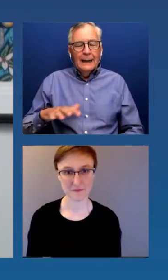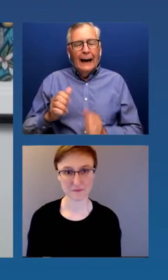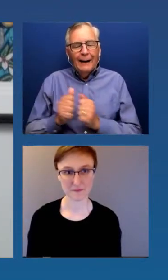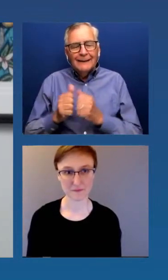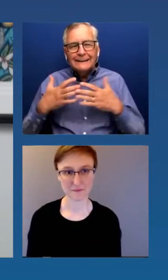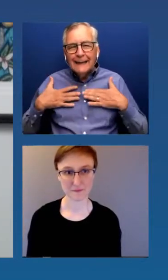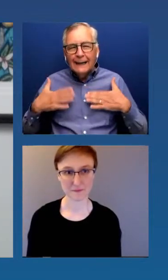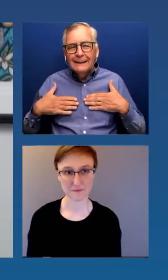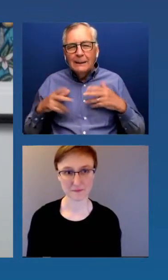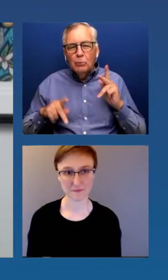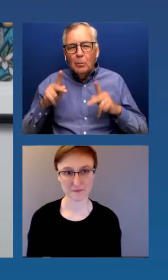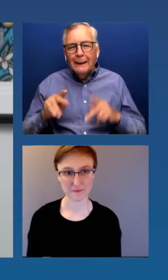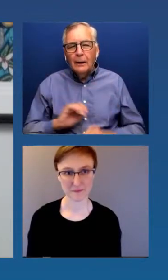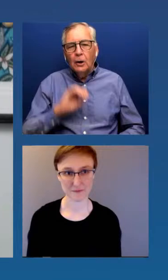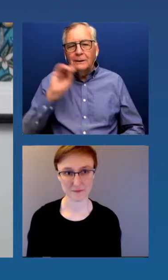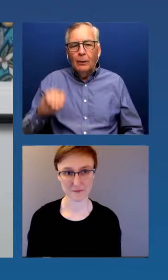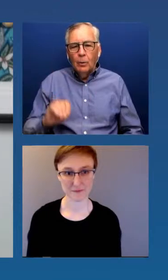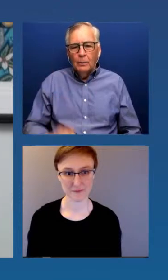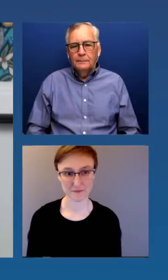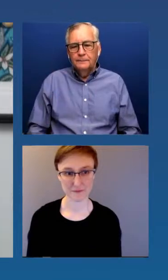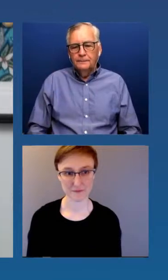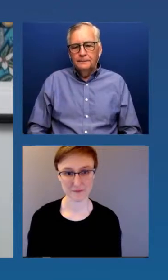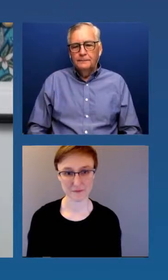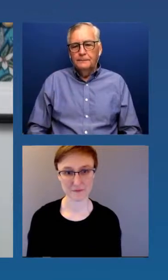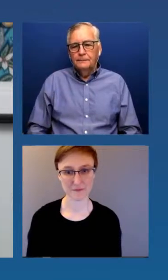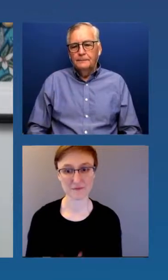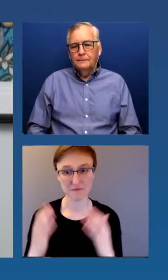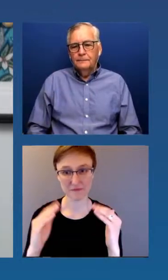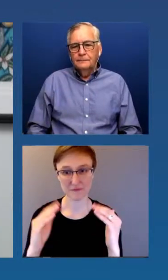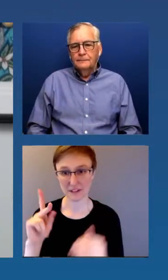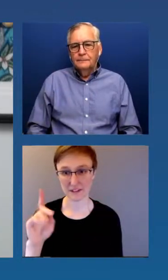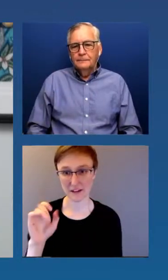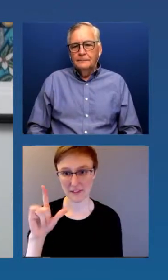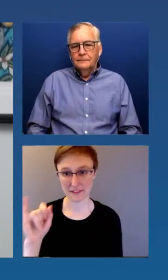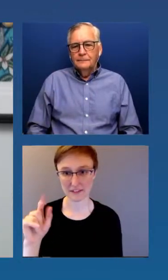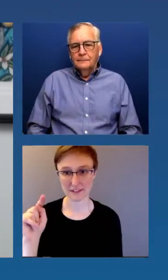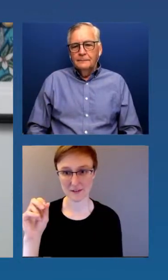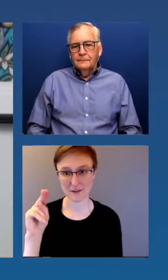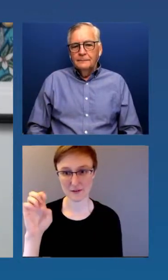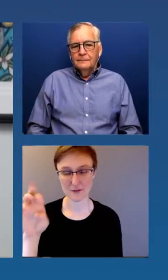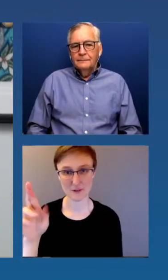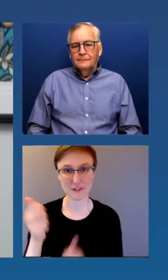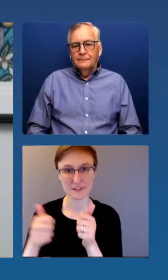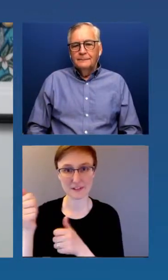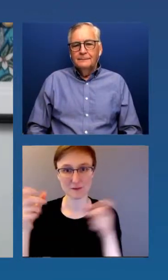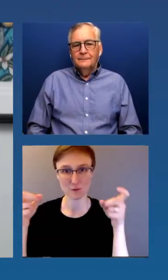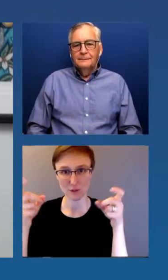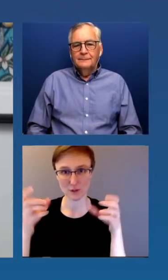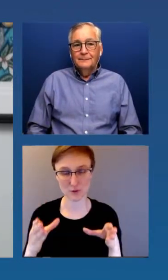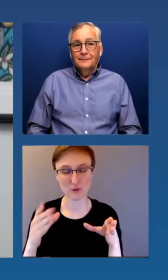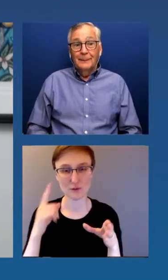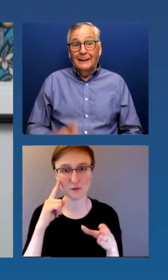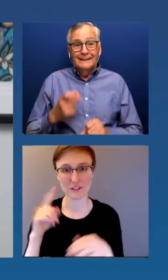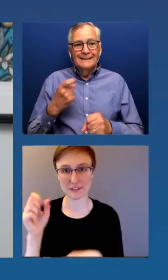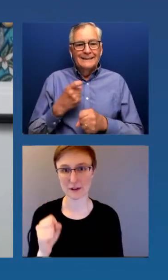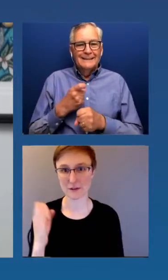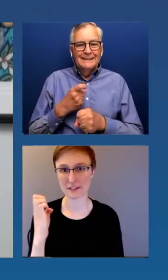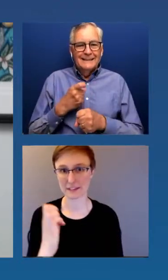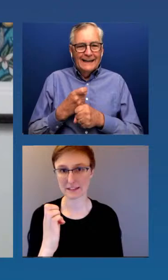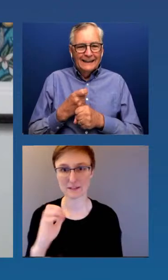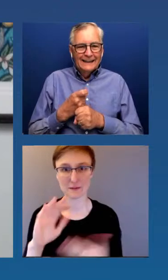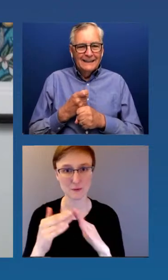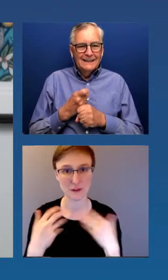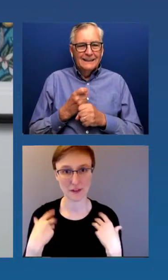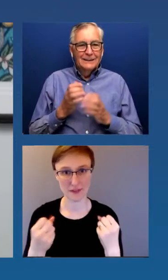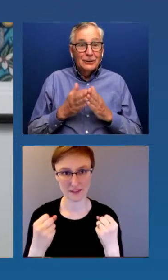publique Ottawa, Kelly Tonner, Executive Director of the Southeast Ottawa Community Health Center, la directrice générale du Centre de